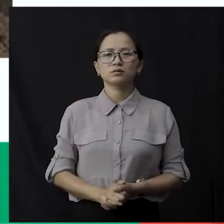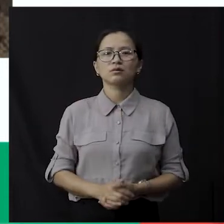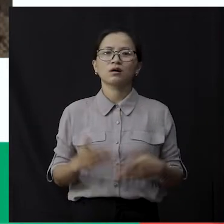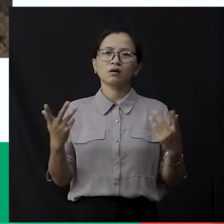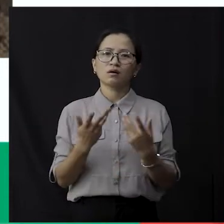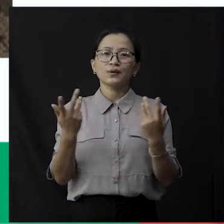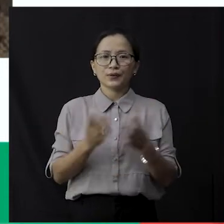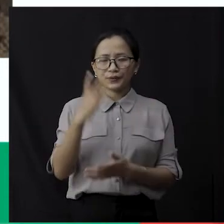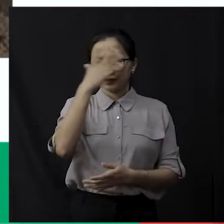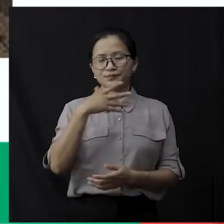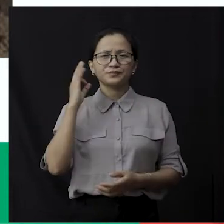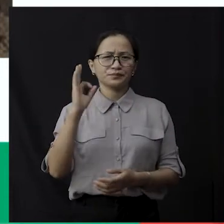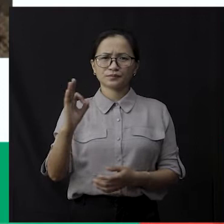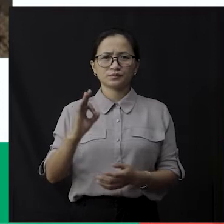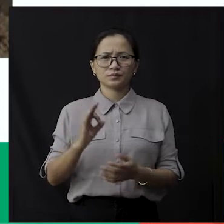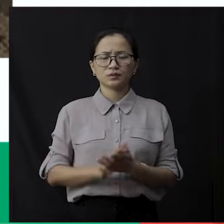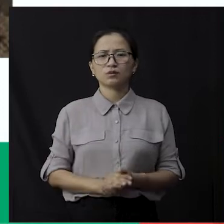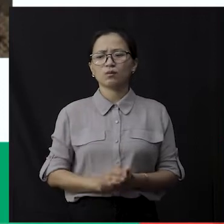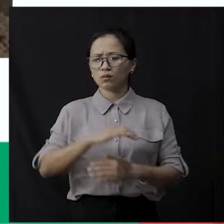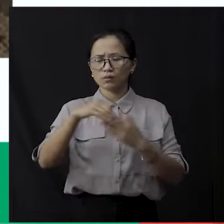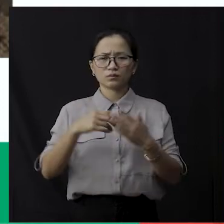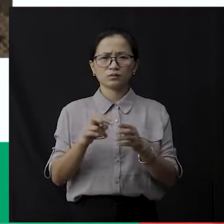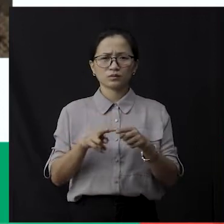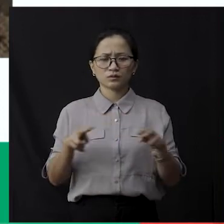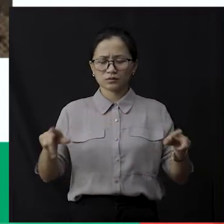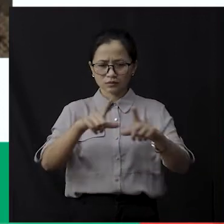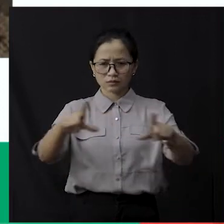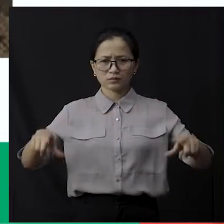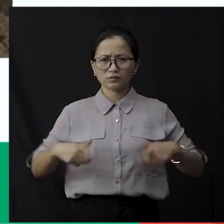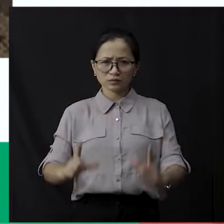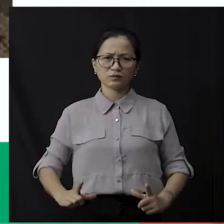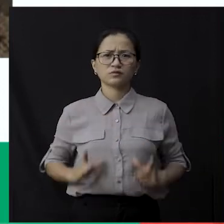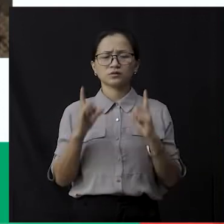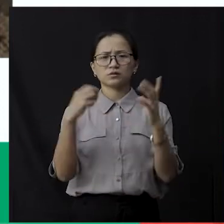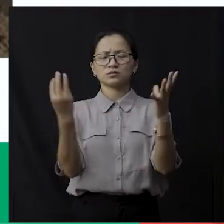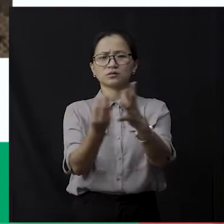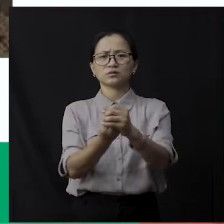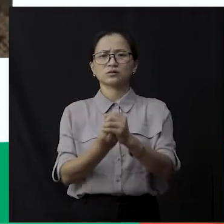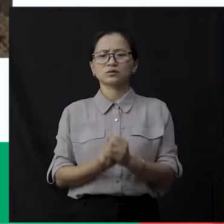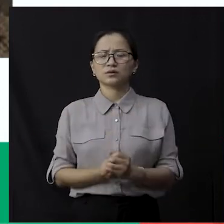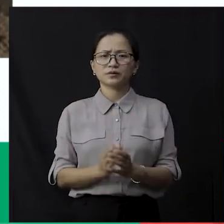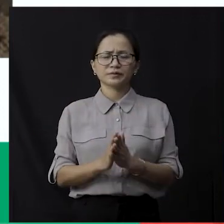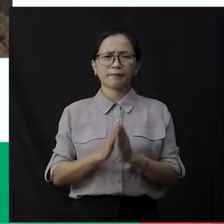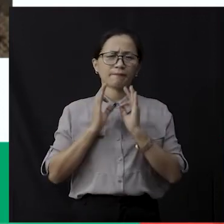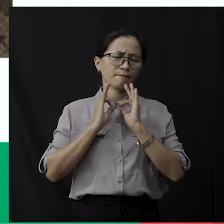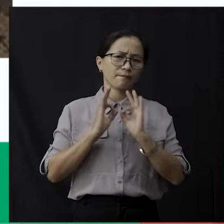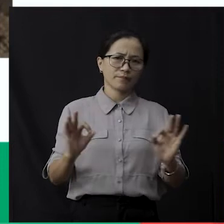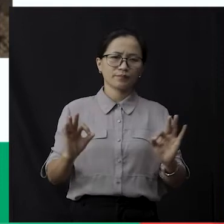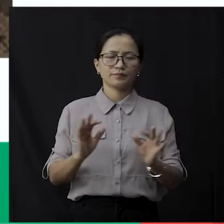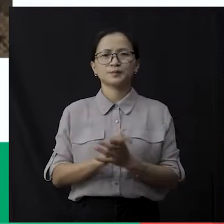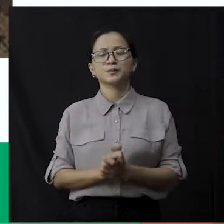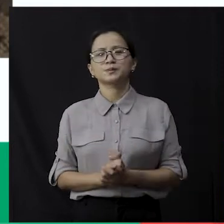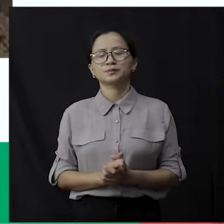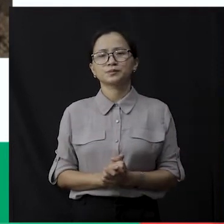is. All different types of life form living together in a perfect harmony, right?